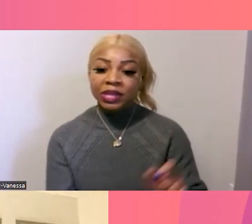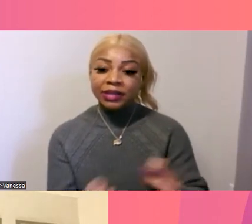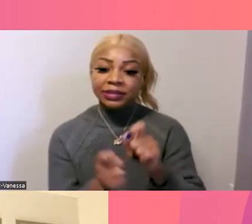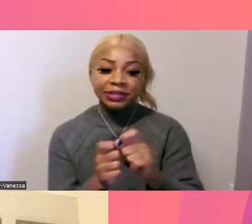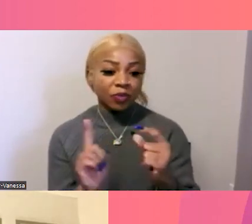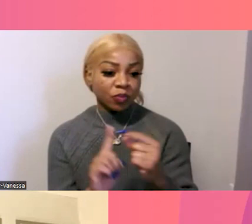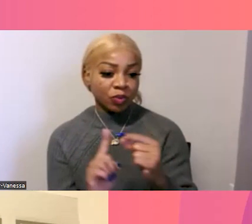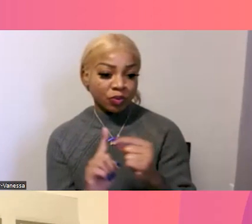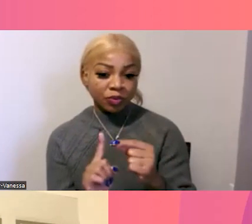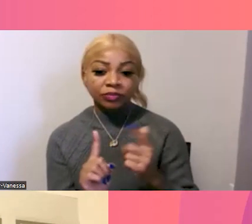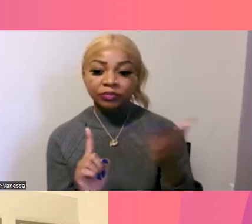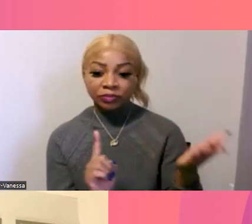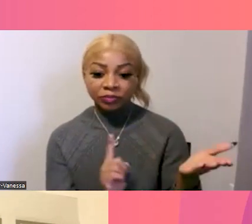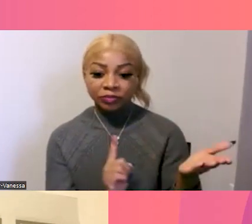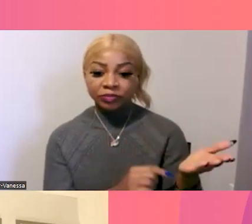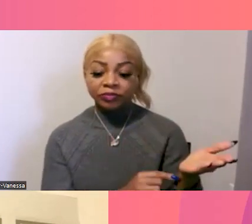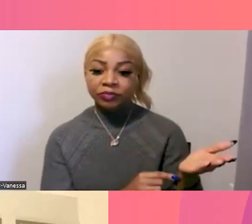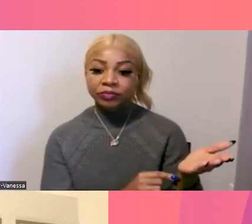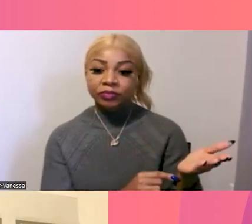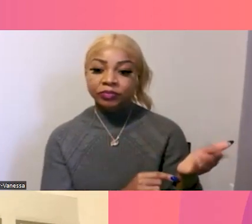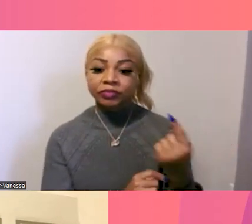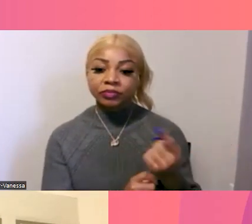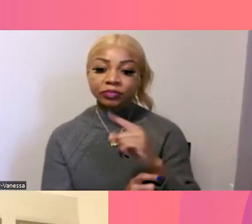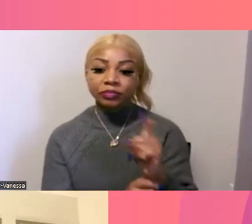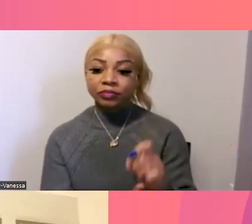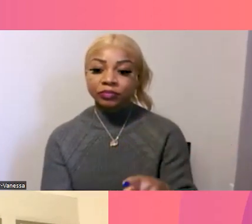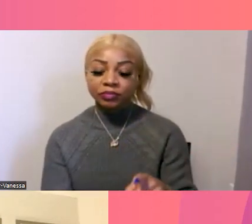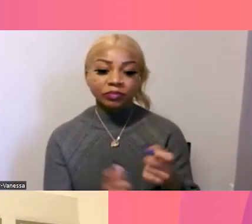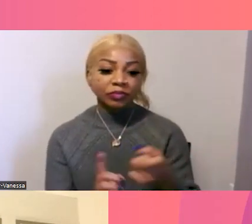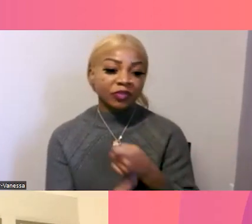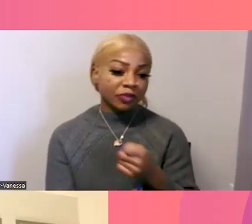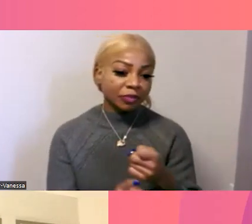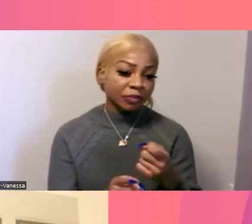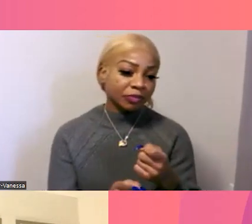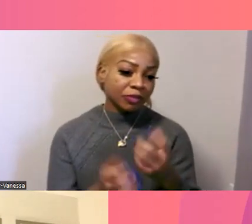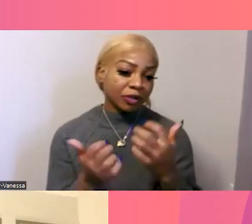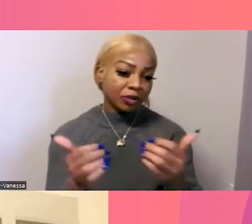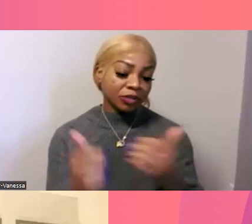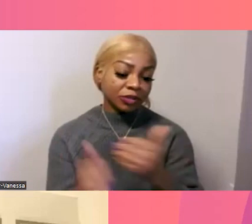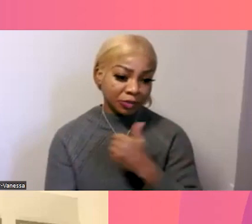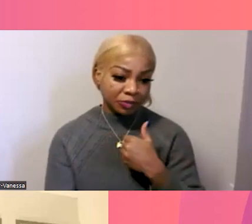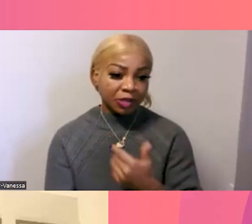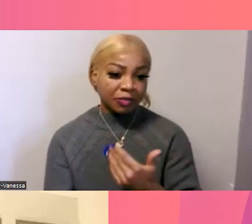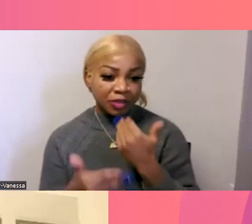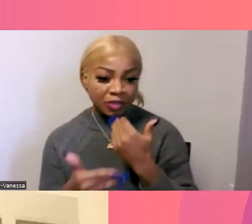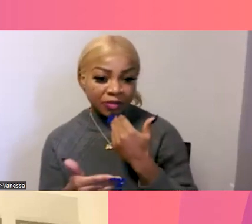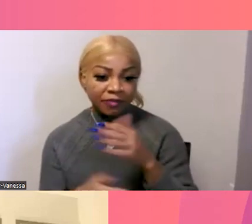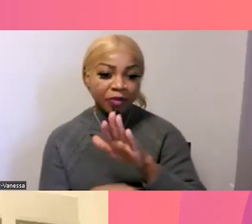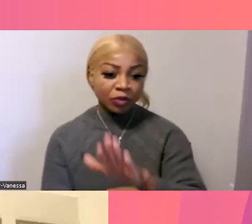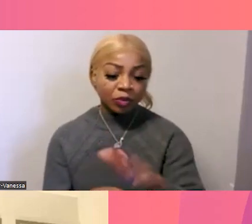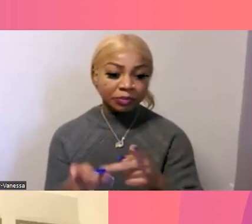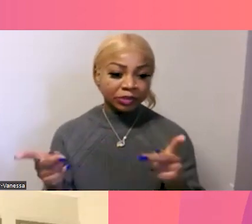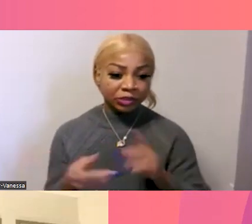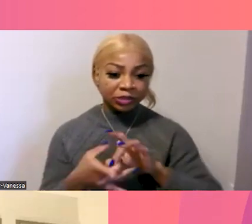submitted, right? There's so one question here from someone in the audience was, I appreciate your stance on the wording